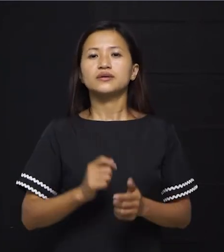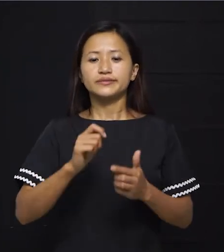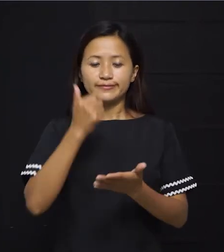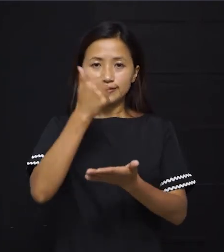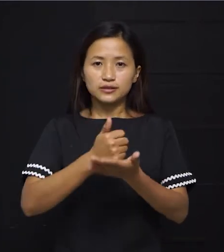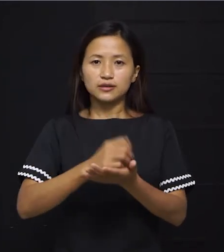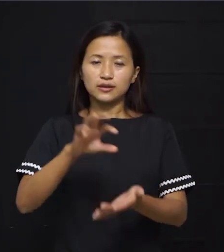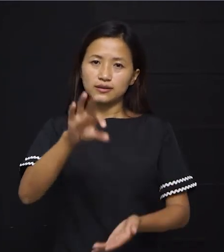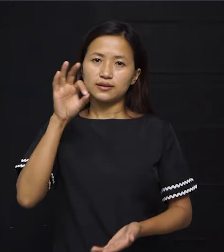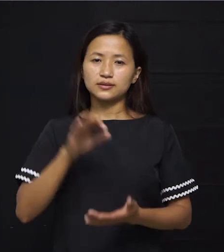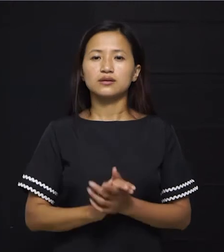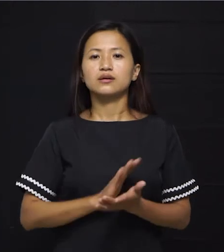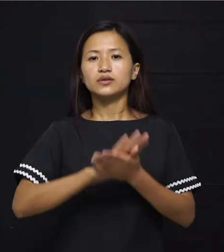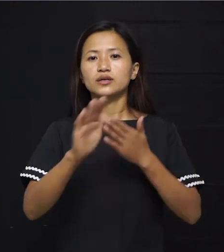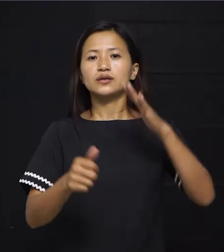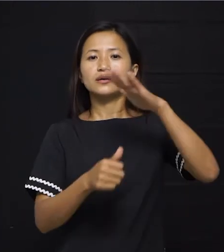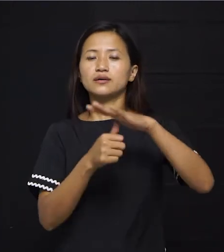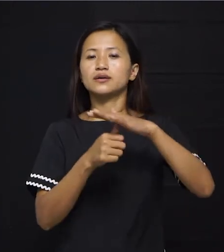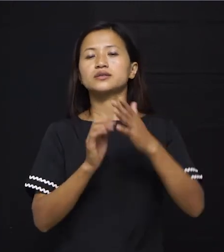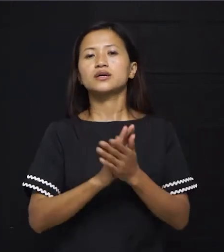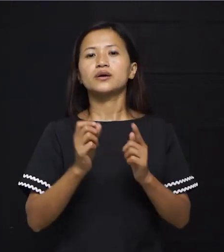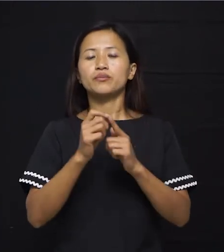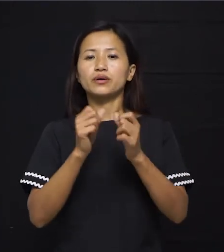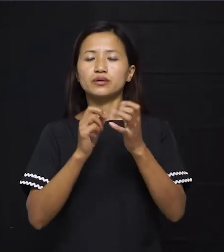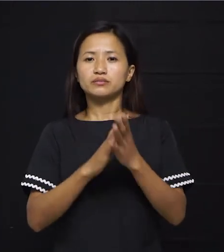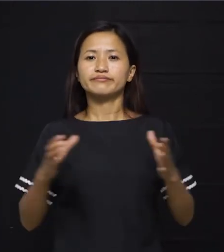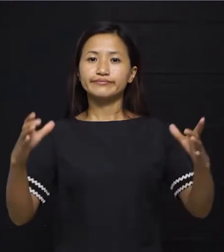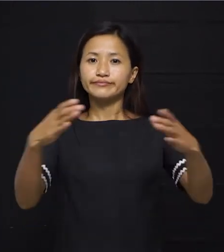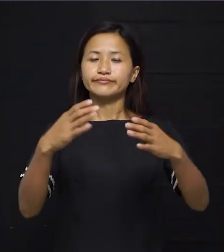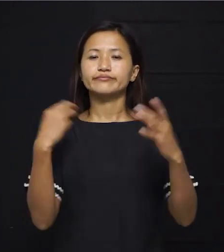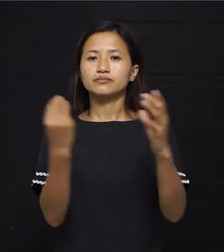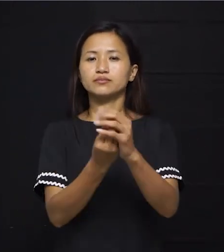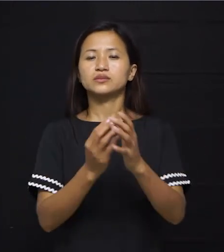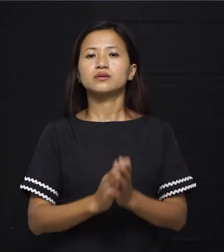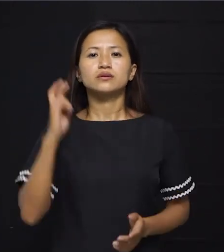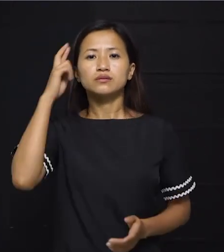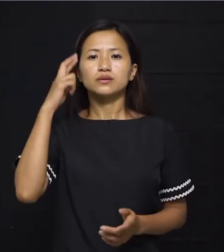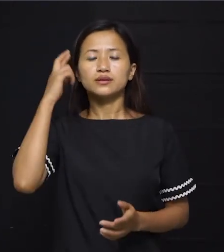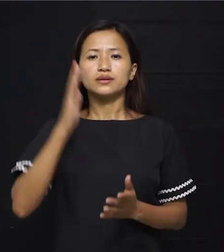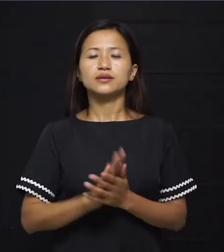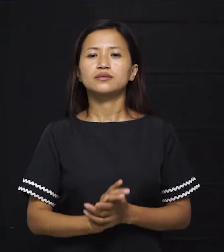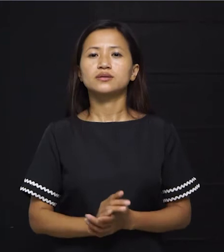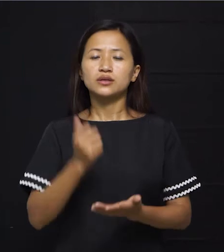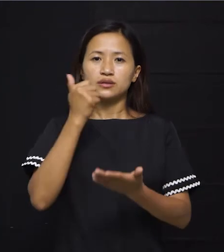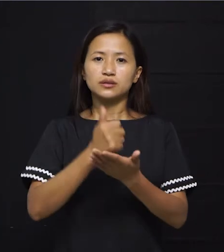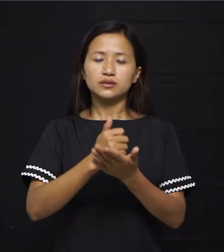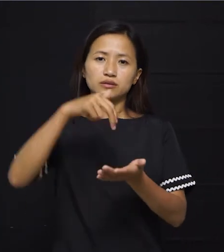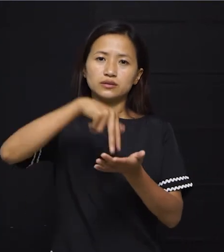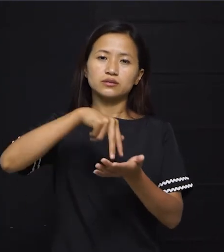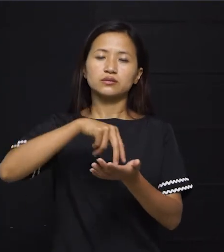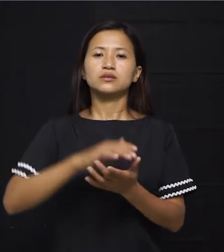was elected as the head punch of the panchayat, now he is beginning to realize that he had to stand